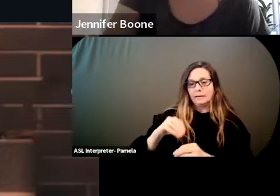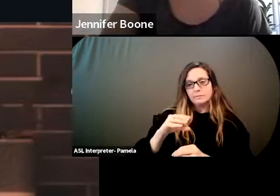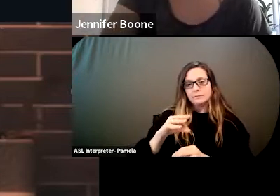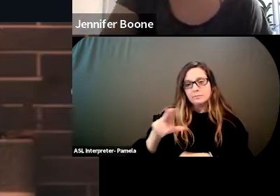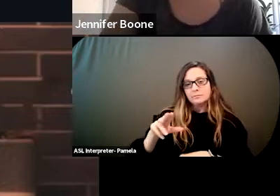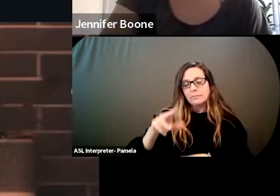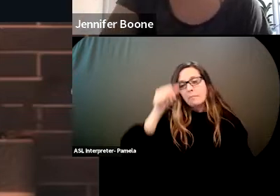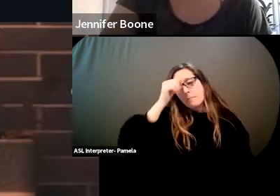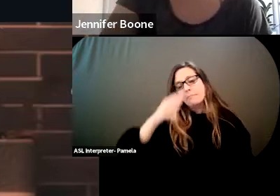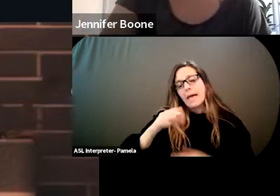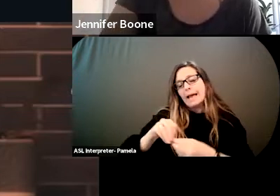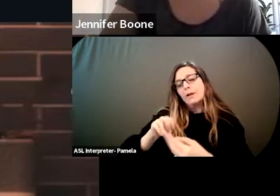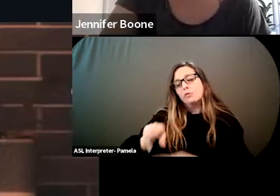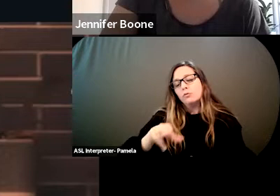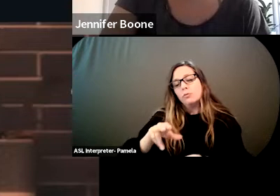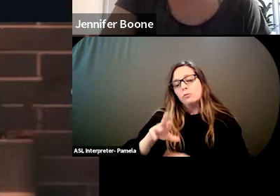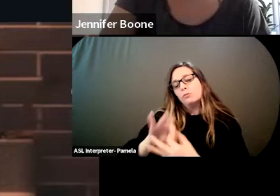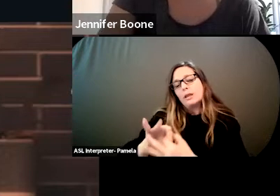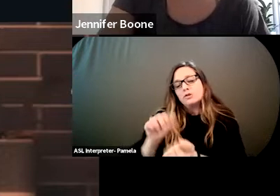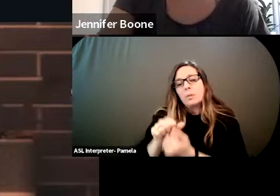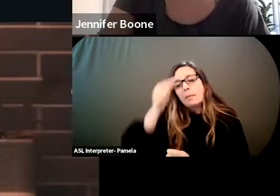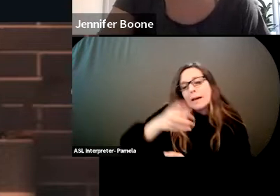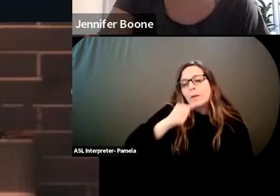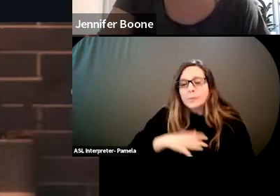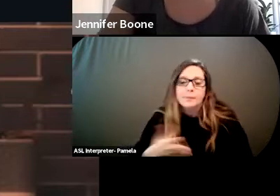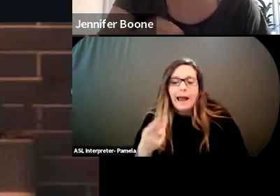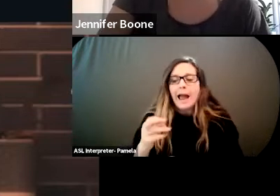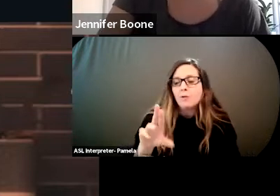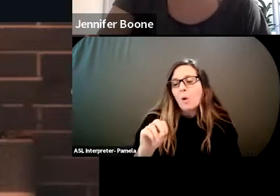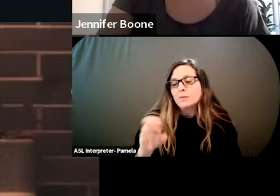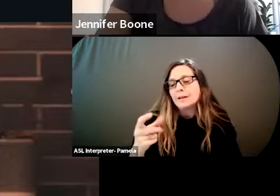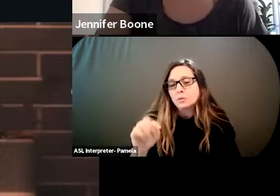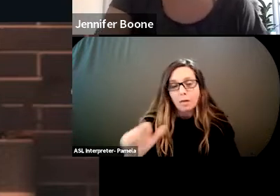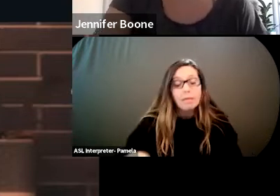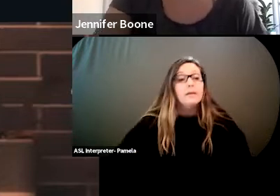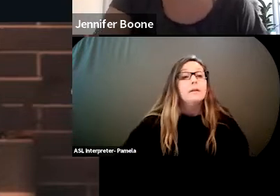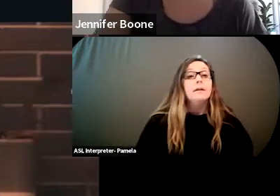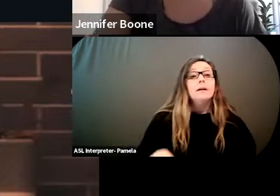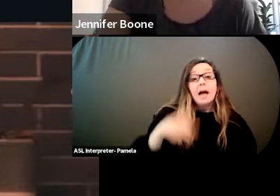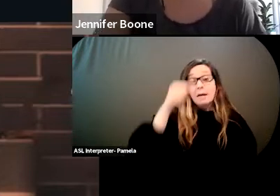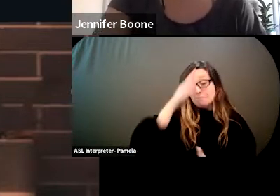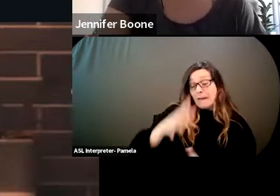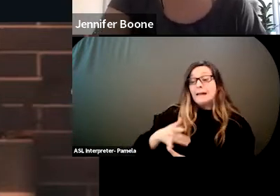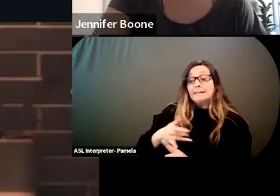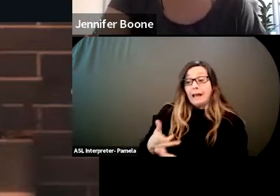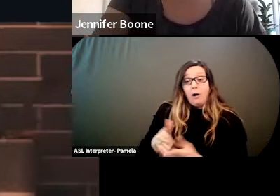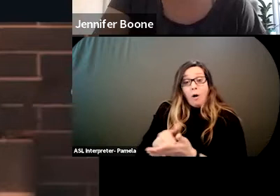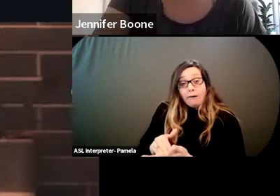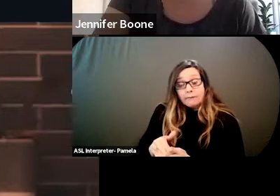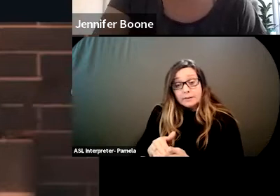myth persists that intimate partner violence is exclusive to heterosexual relationships, with men being the perpetrators and women being the